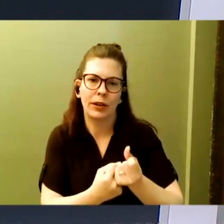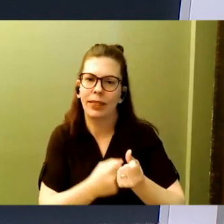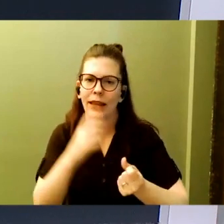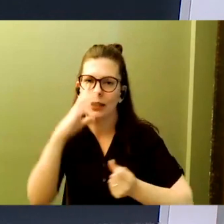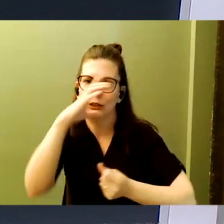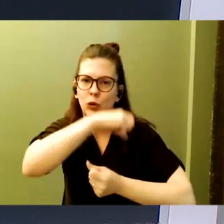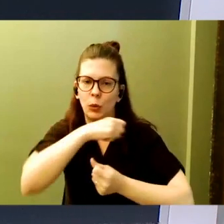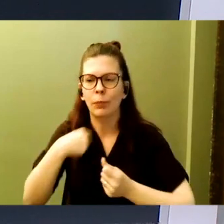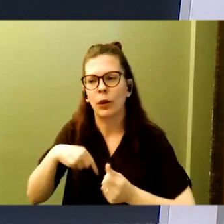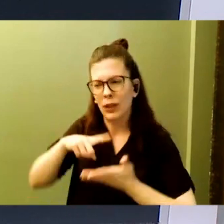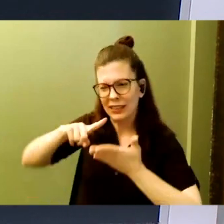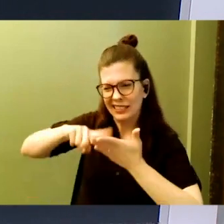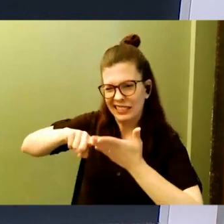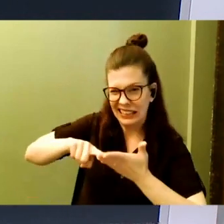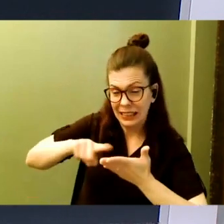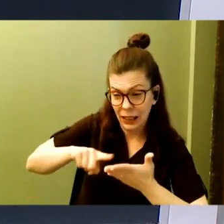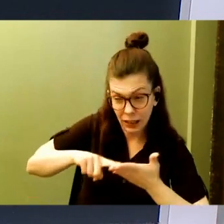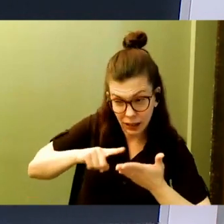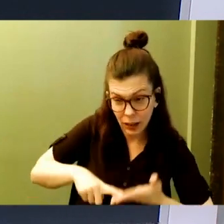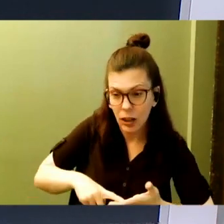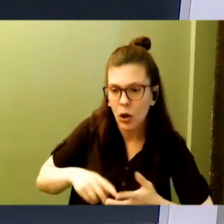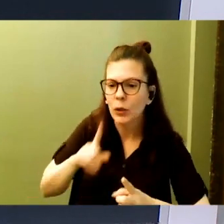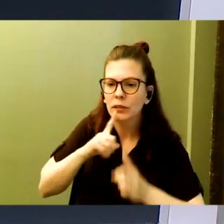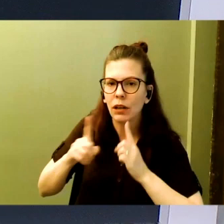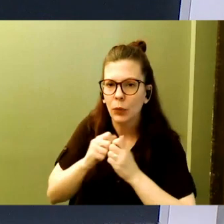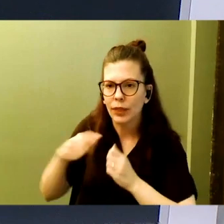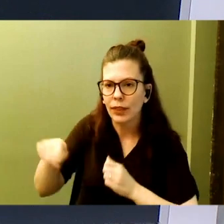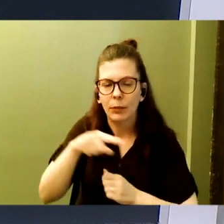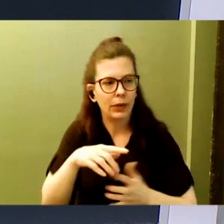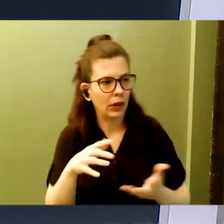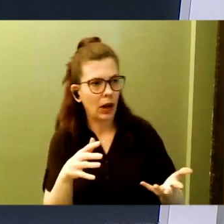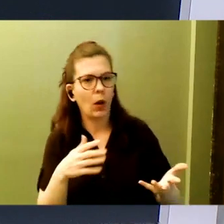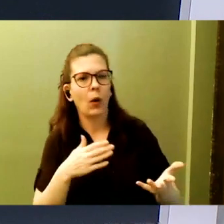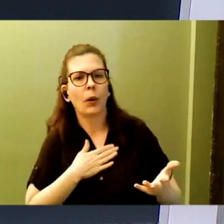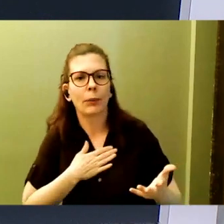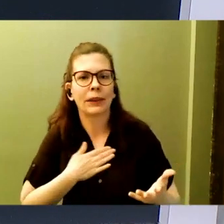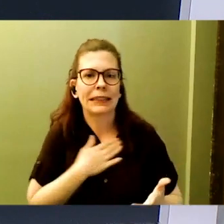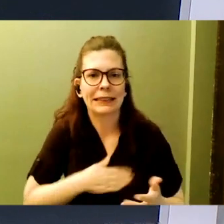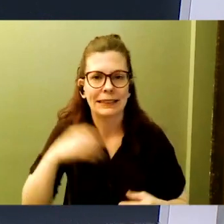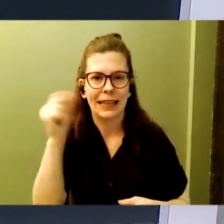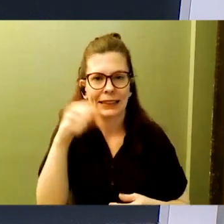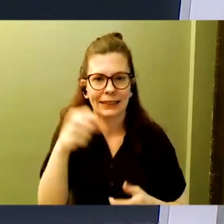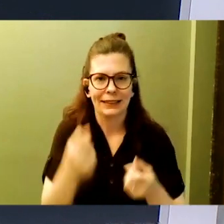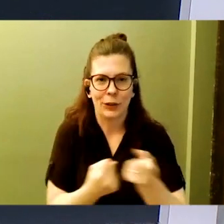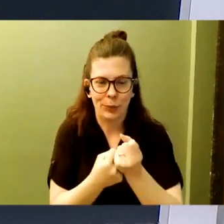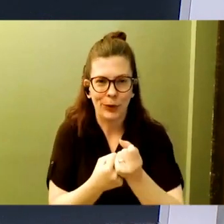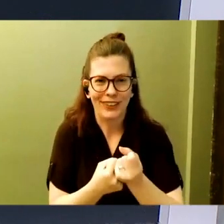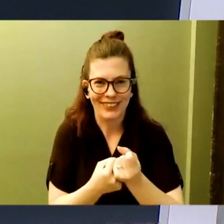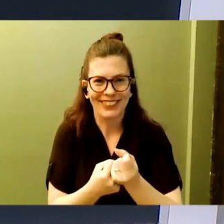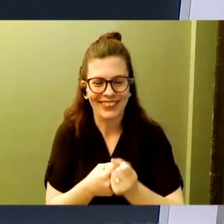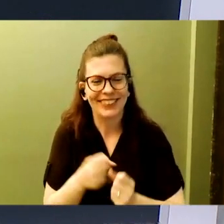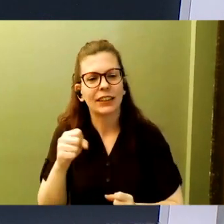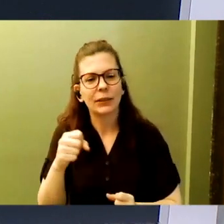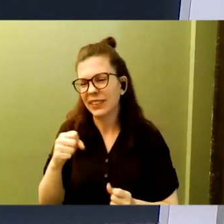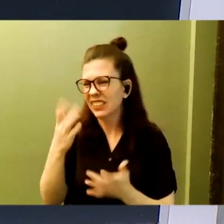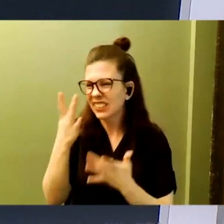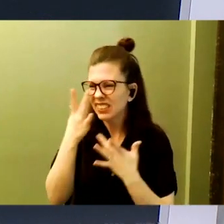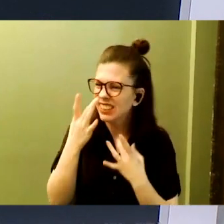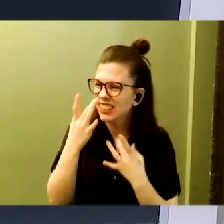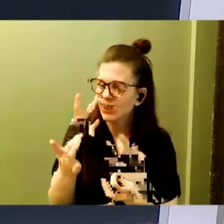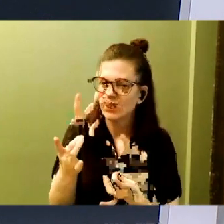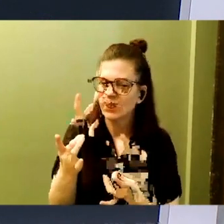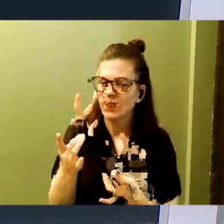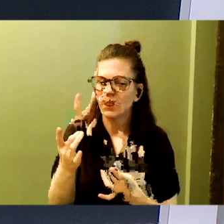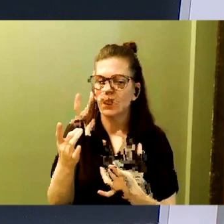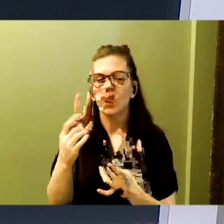we started talking to them, they were like, oh God, please, yes. Yeah. Because interestingly, like when we talk to our